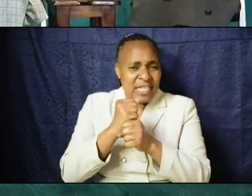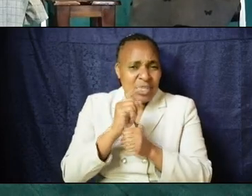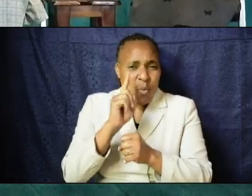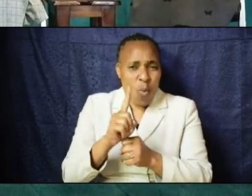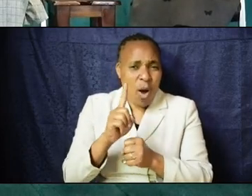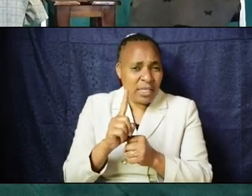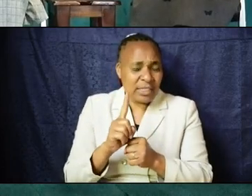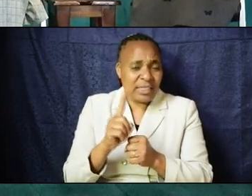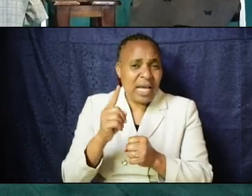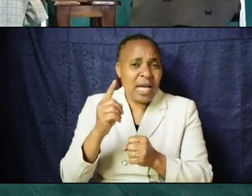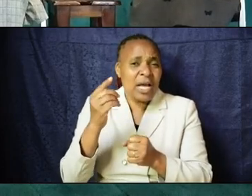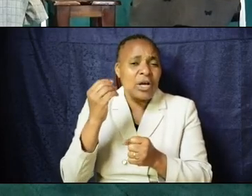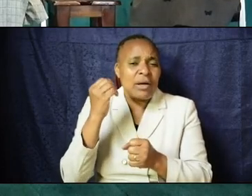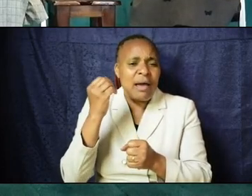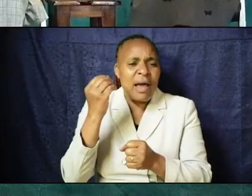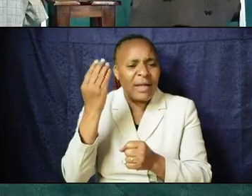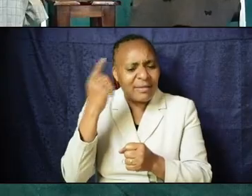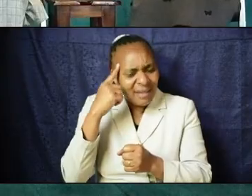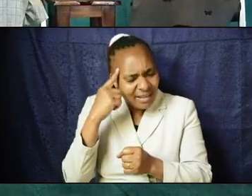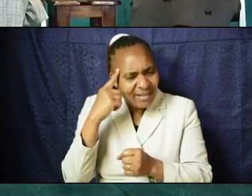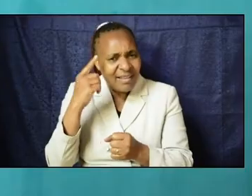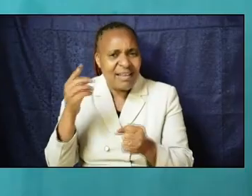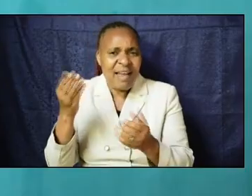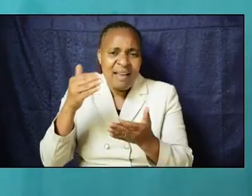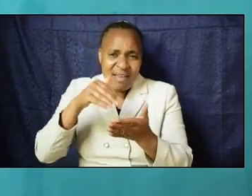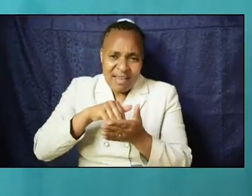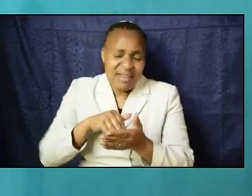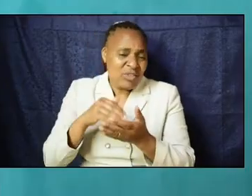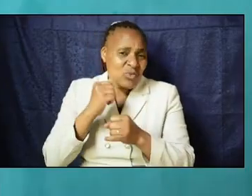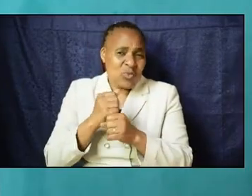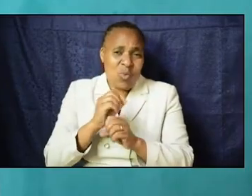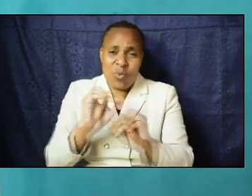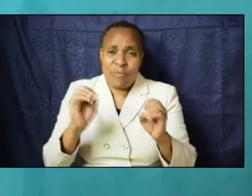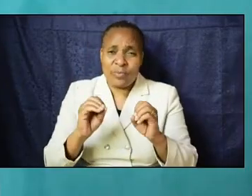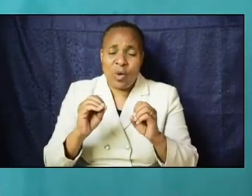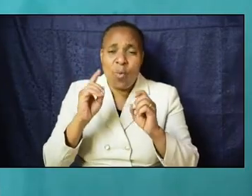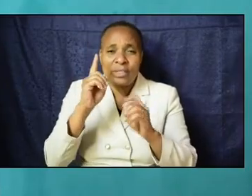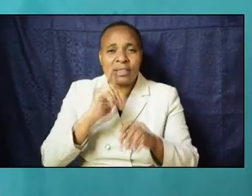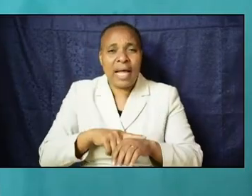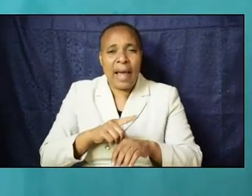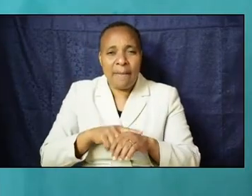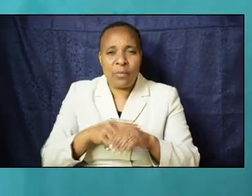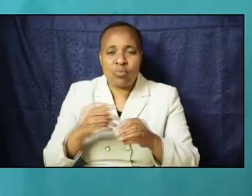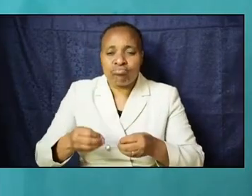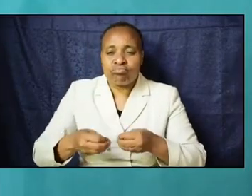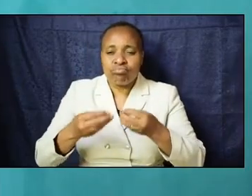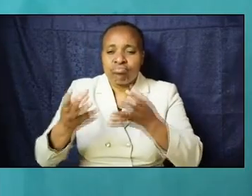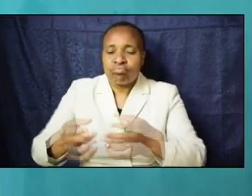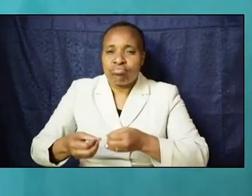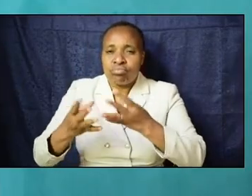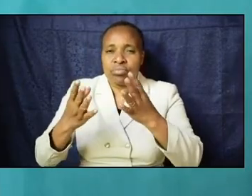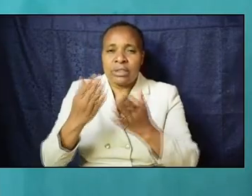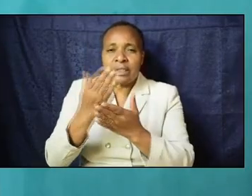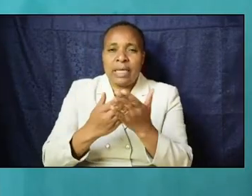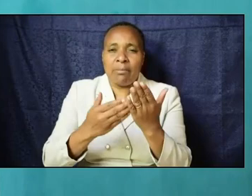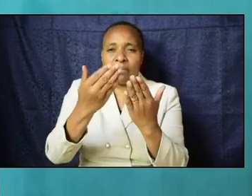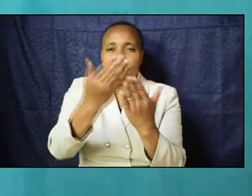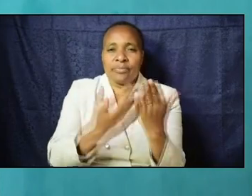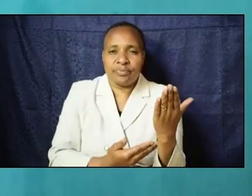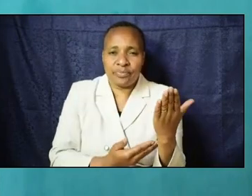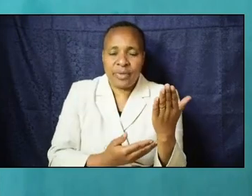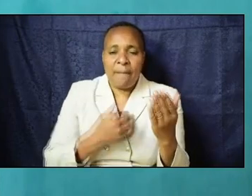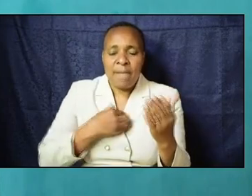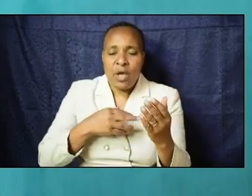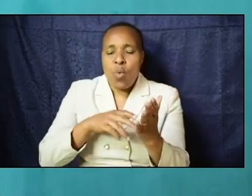I don't think I'll ever do again. One time we were required to distribute some flyers and I was walking